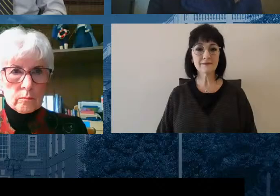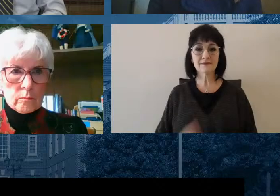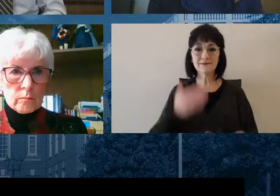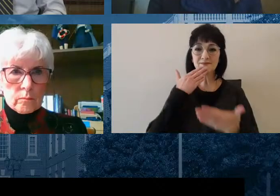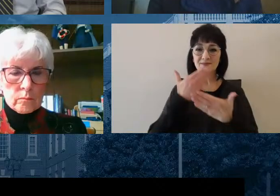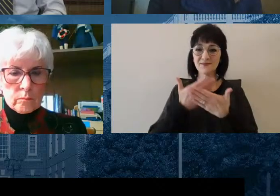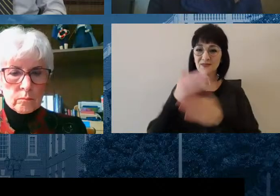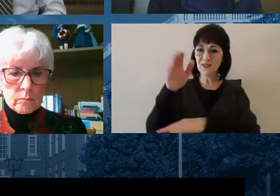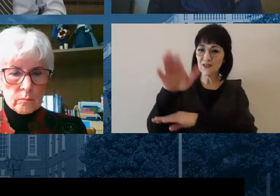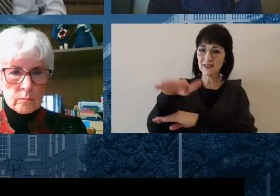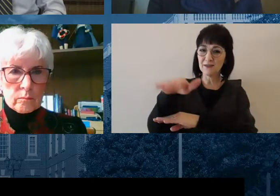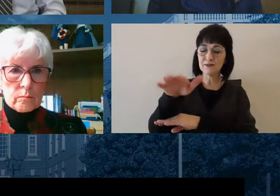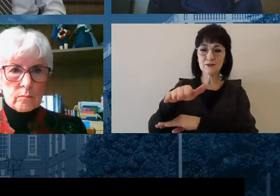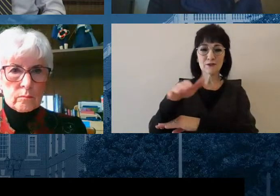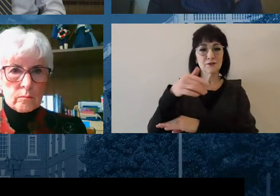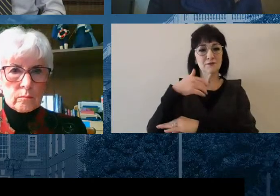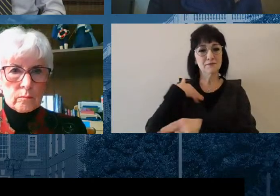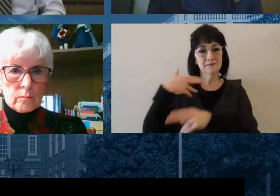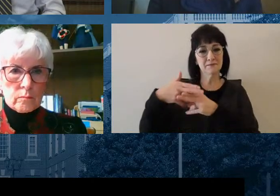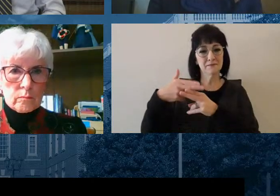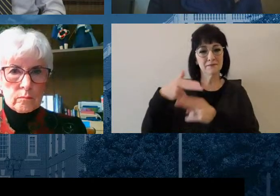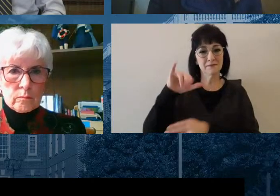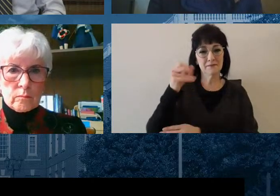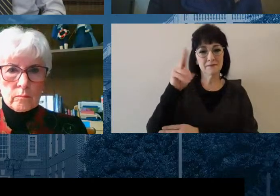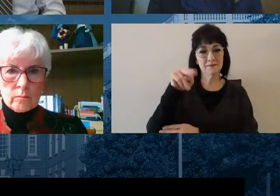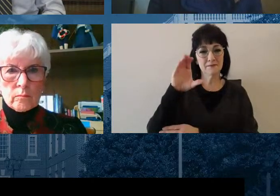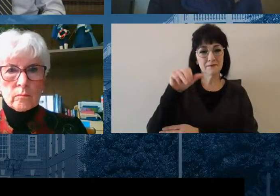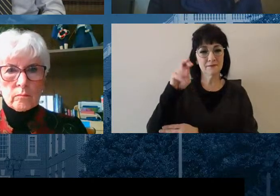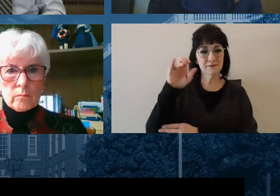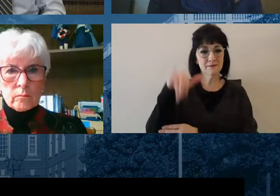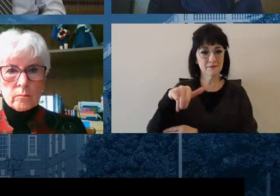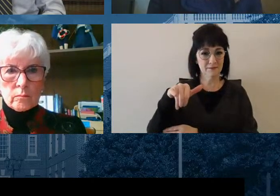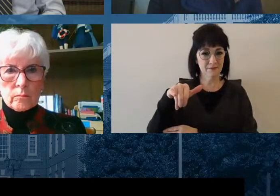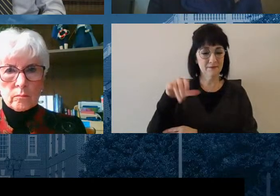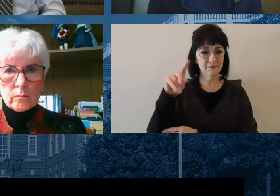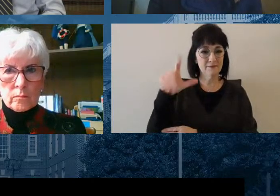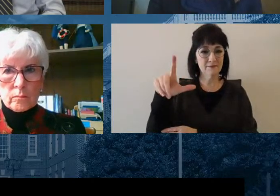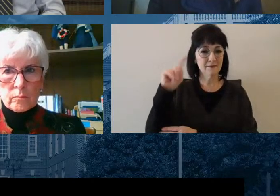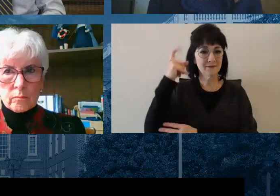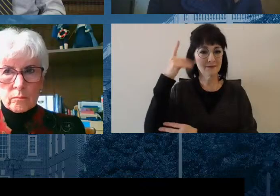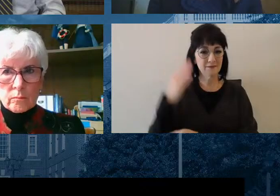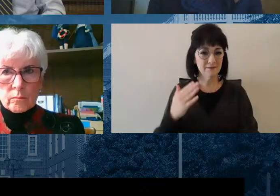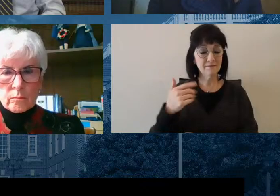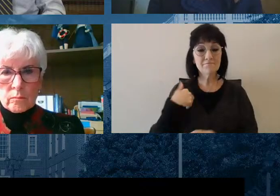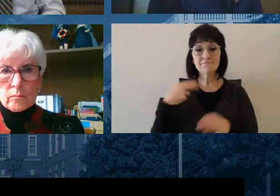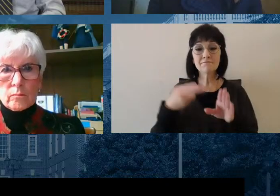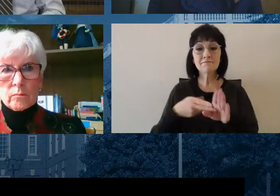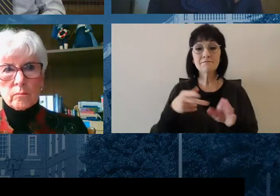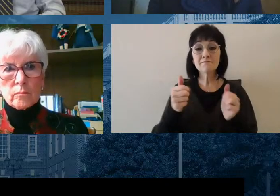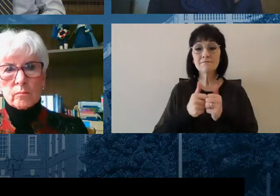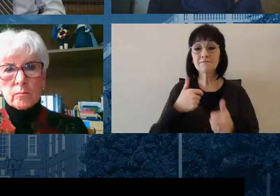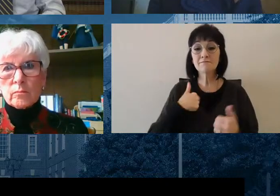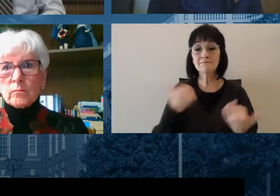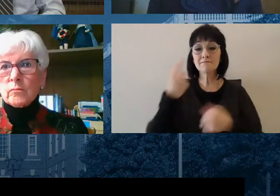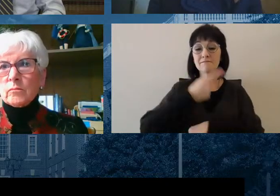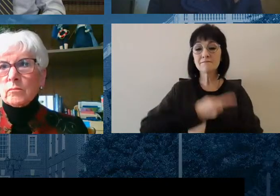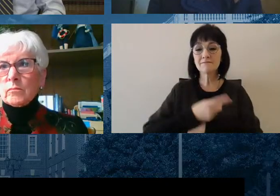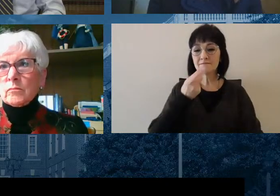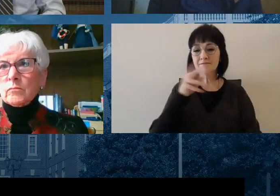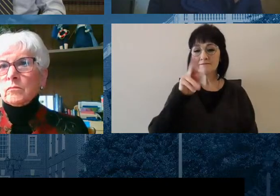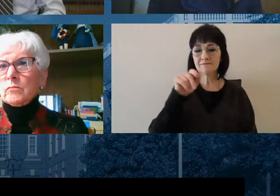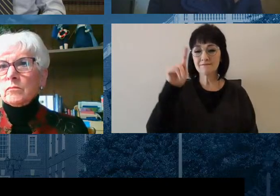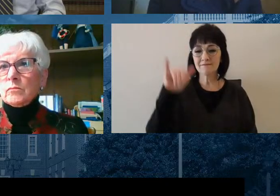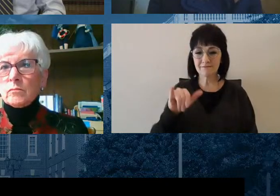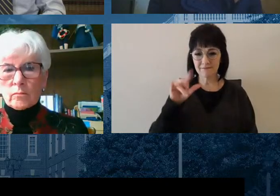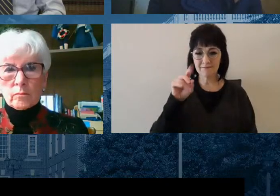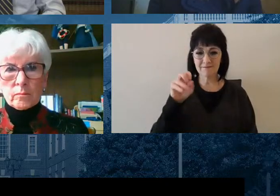Good afternoon, everyone. I'm Governor John Carney. I'm joined today by Dr. Carol Rattay, who's the Director of the Division of Public Health,